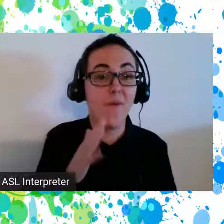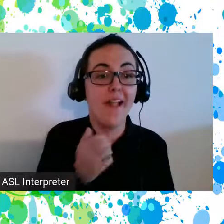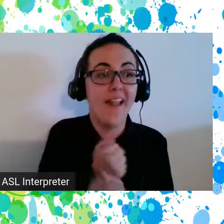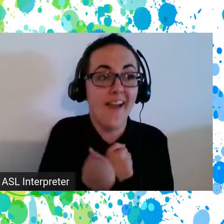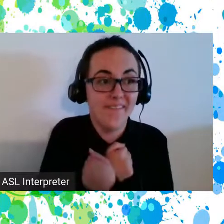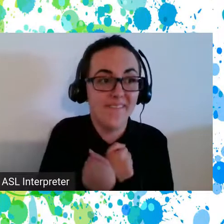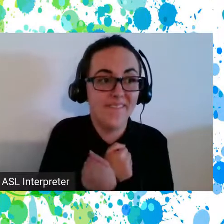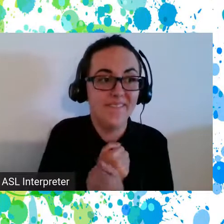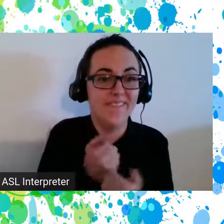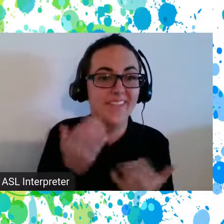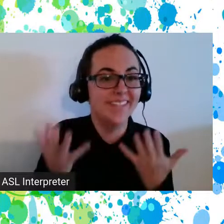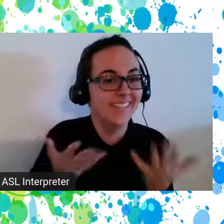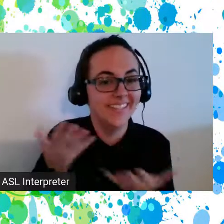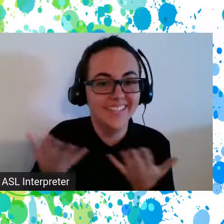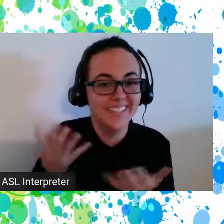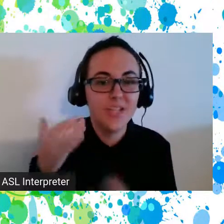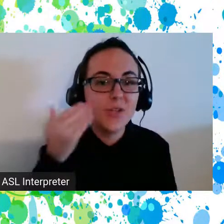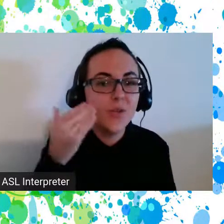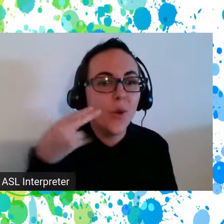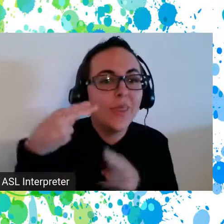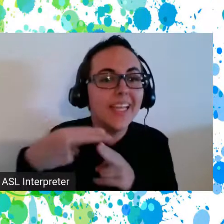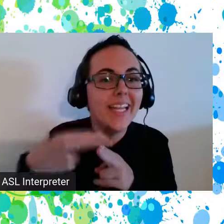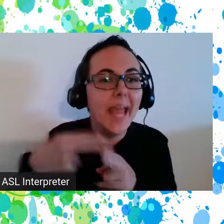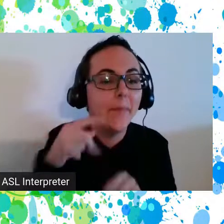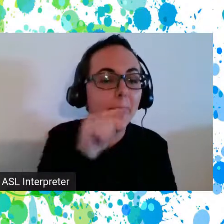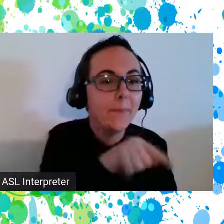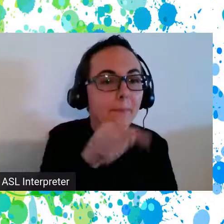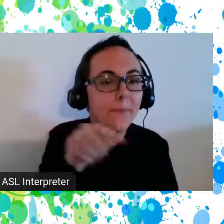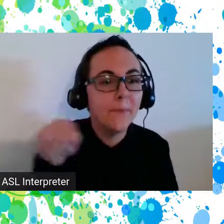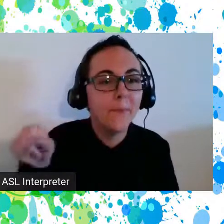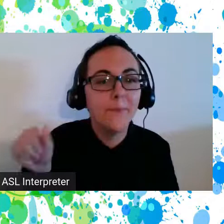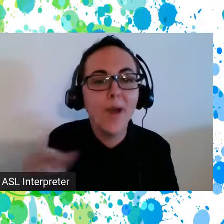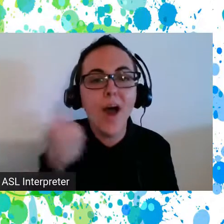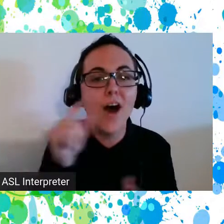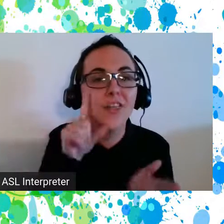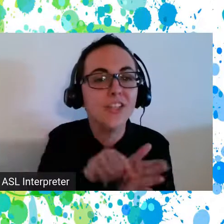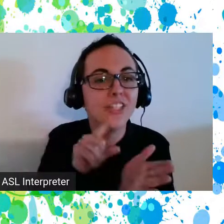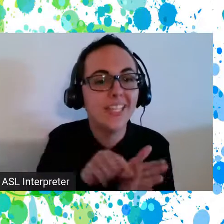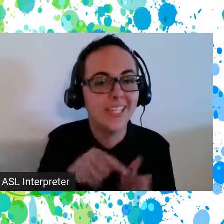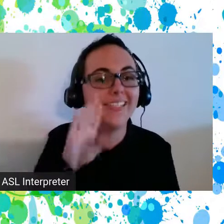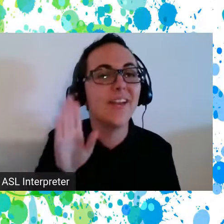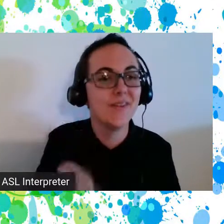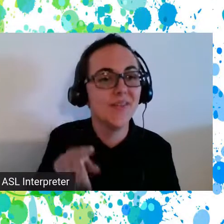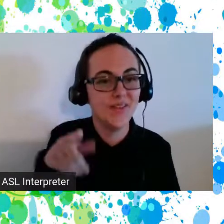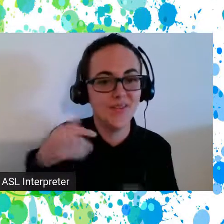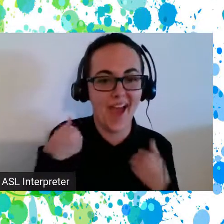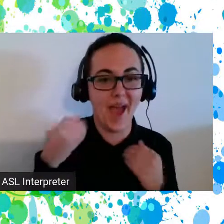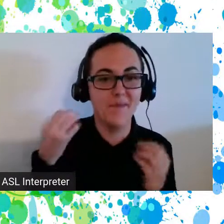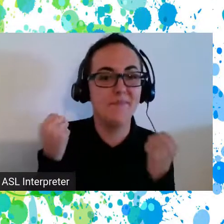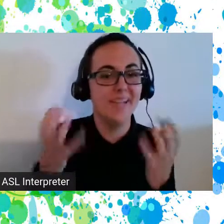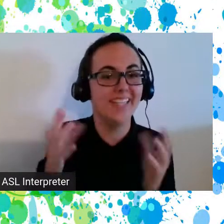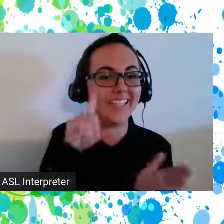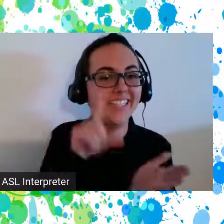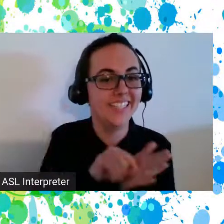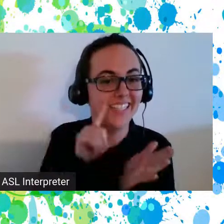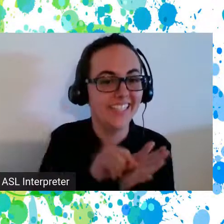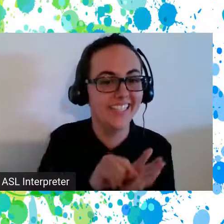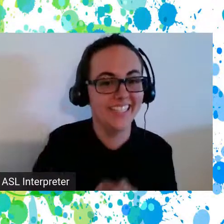to know what the names of the other chickens are, because I know that you have multiple. So